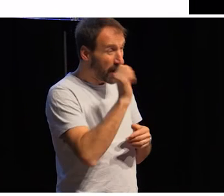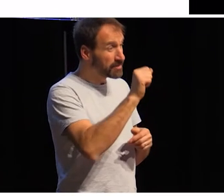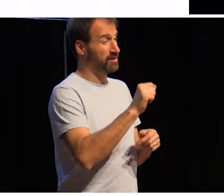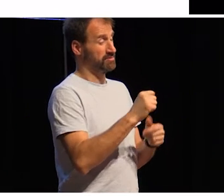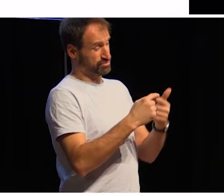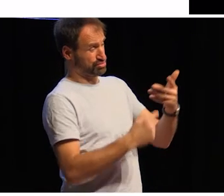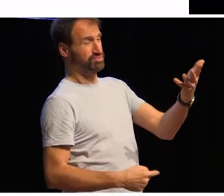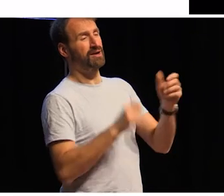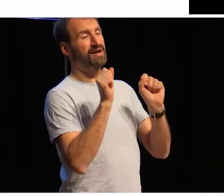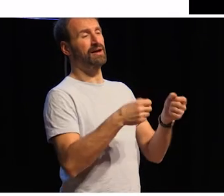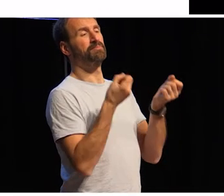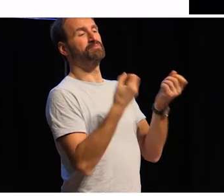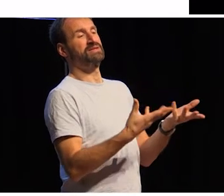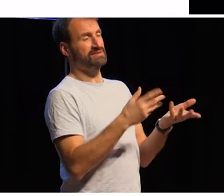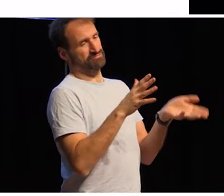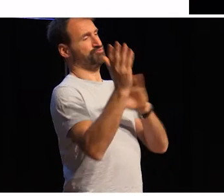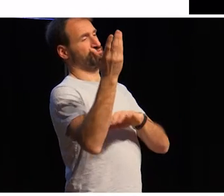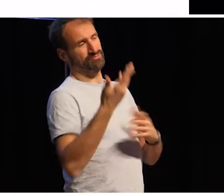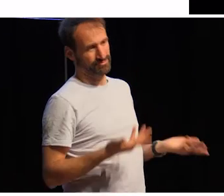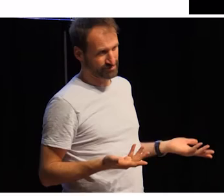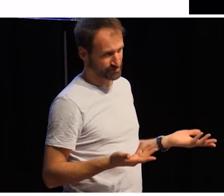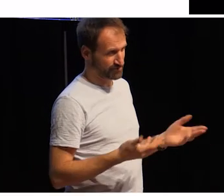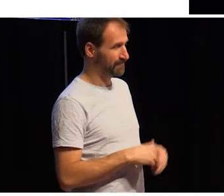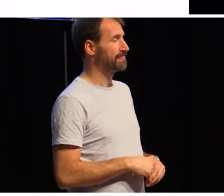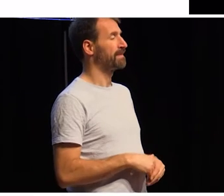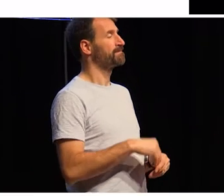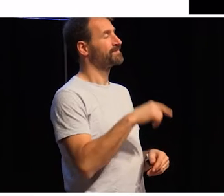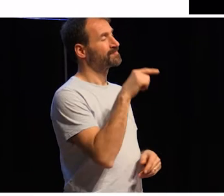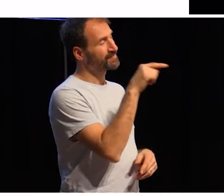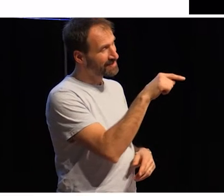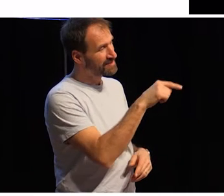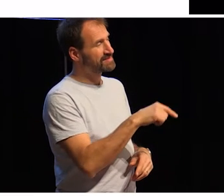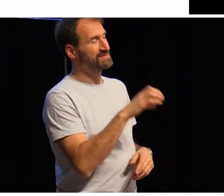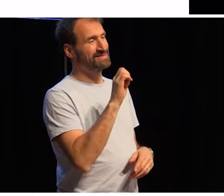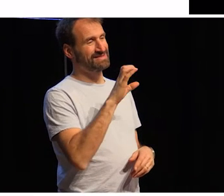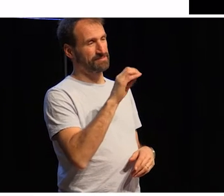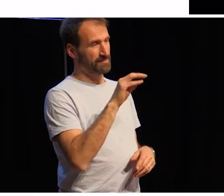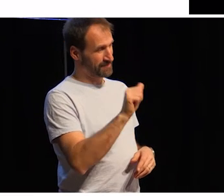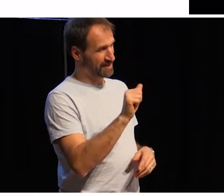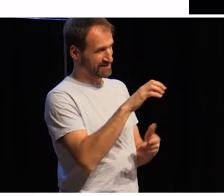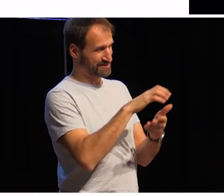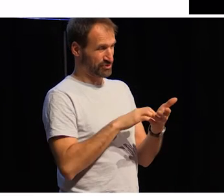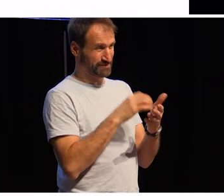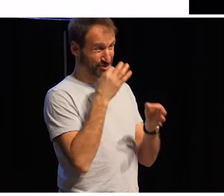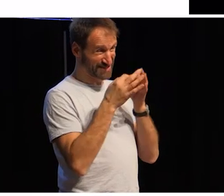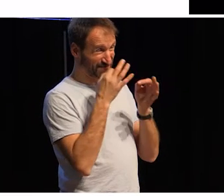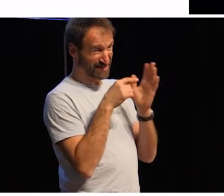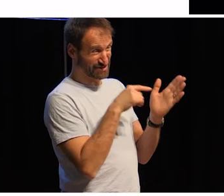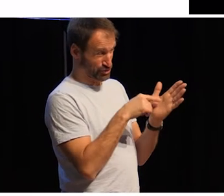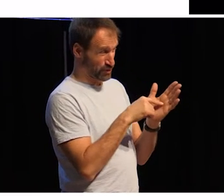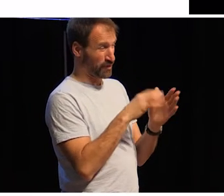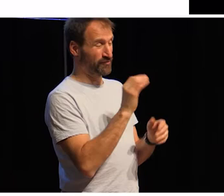specification, you don't need to read this, I just want to give you an idea how complex this tiny little object.x is